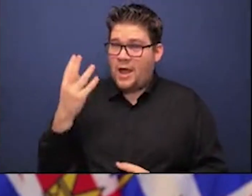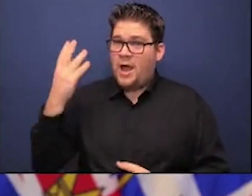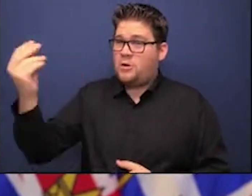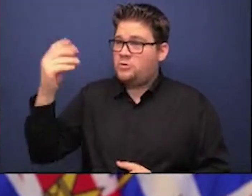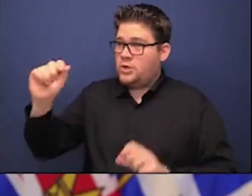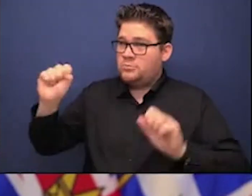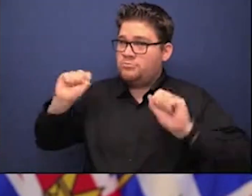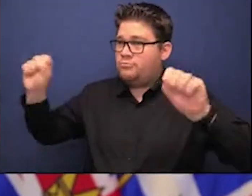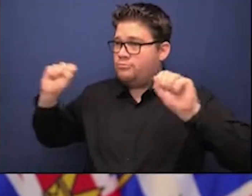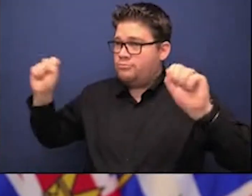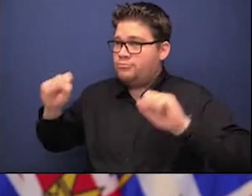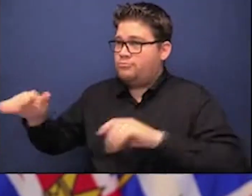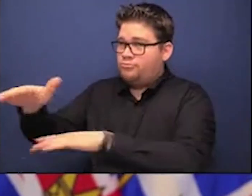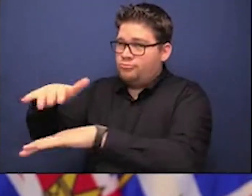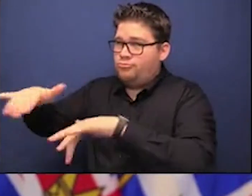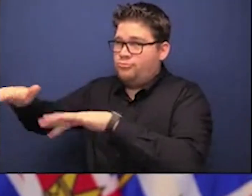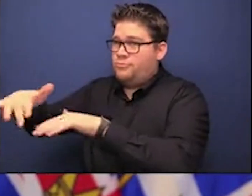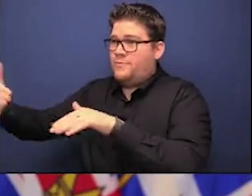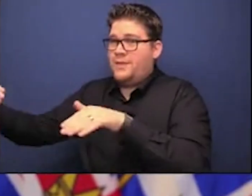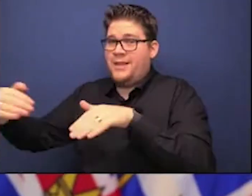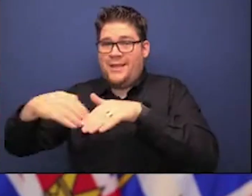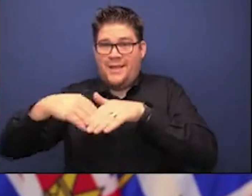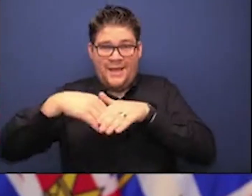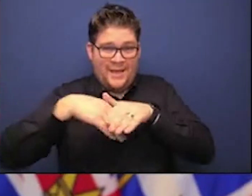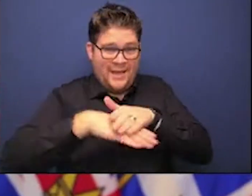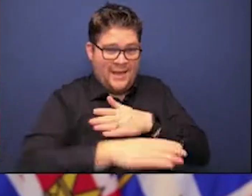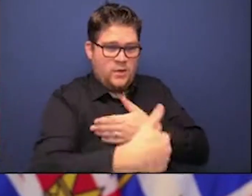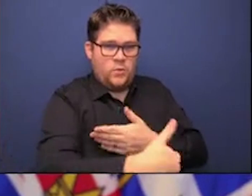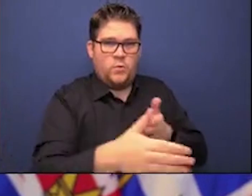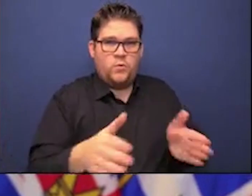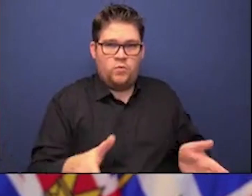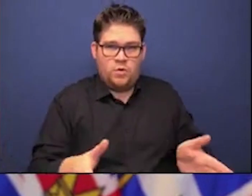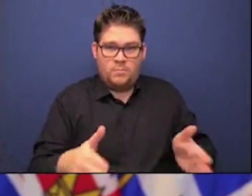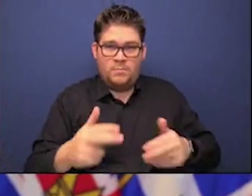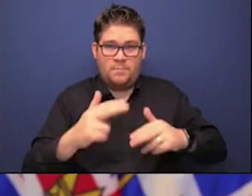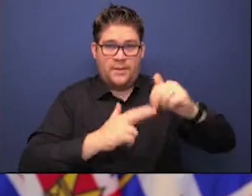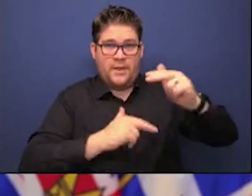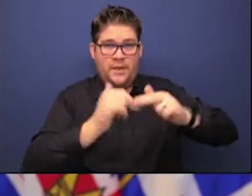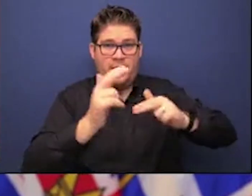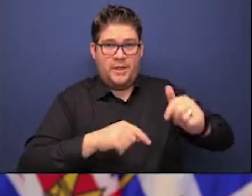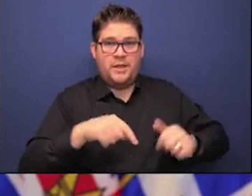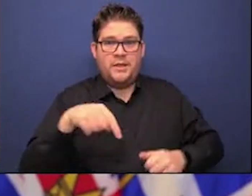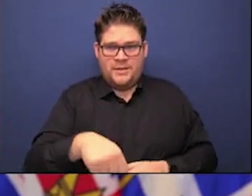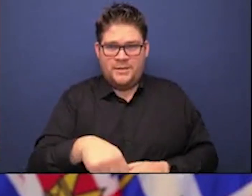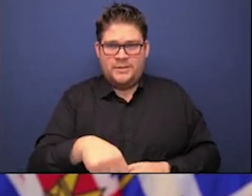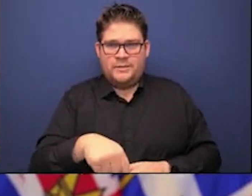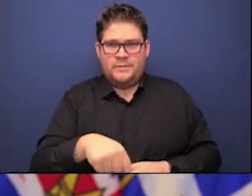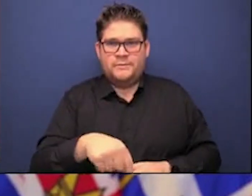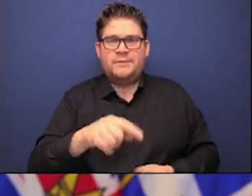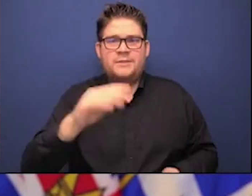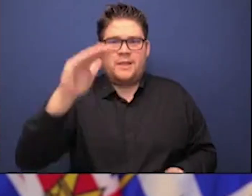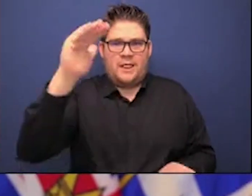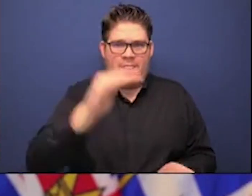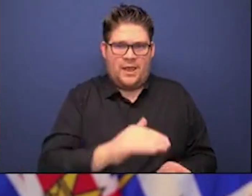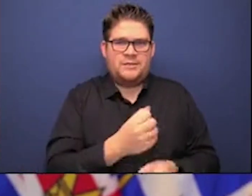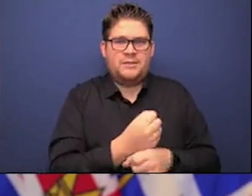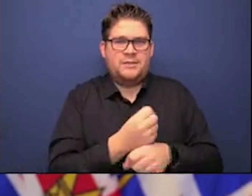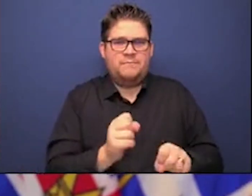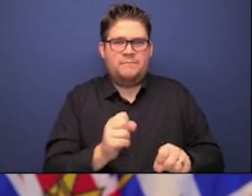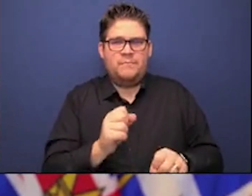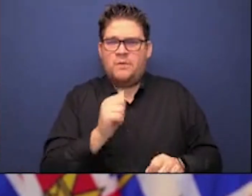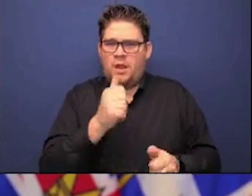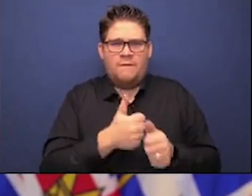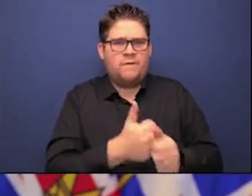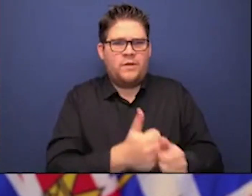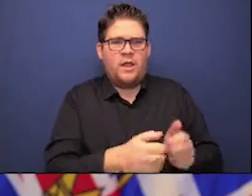certain conditions. So yes, there is some guidance, some more detailed guidance about how to safely have PE classes without having the